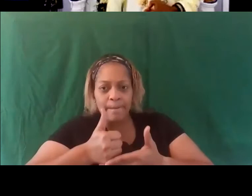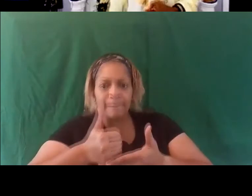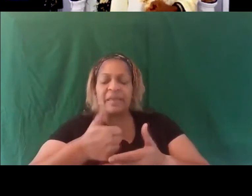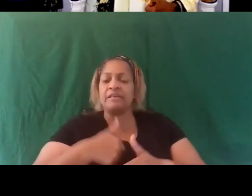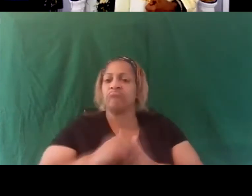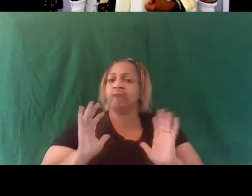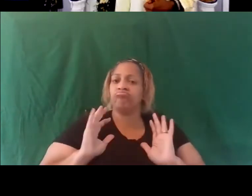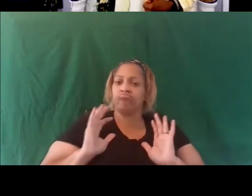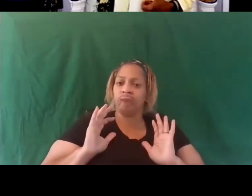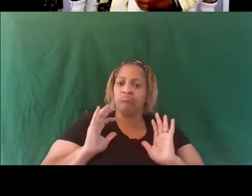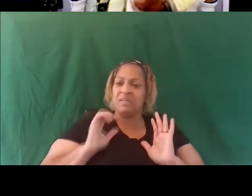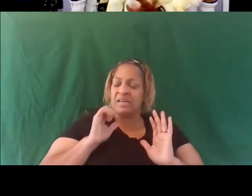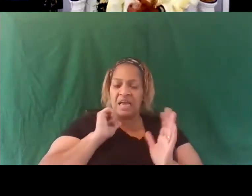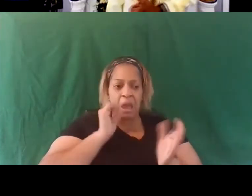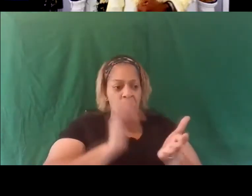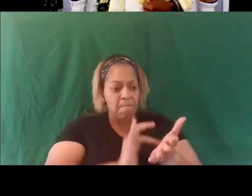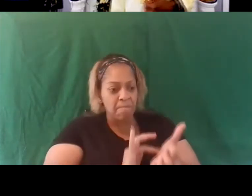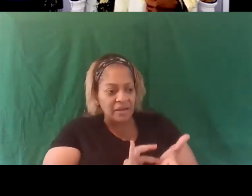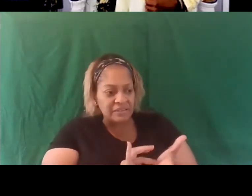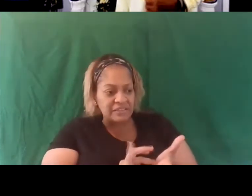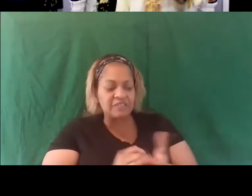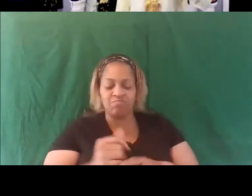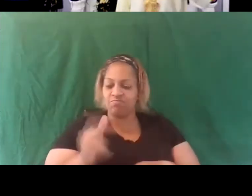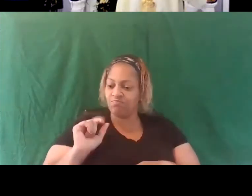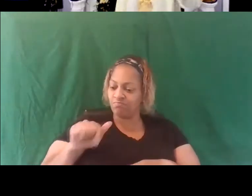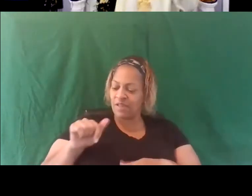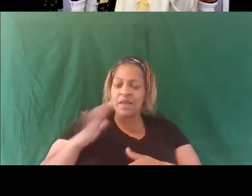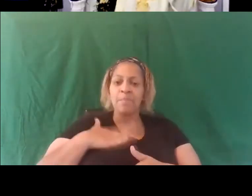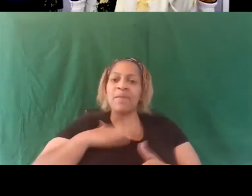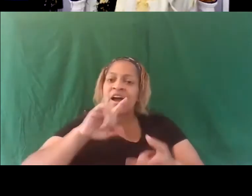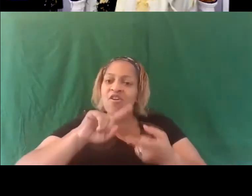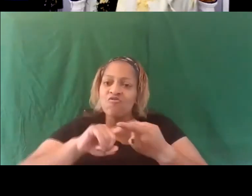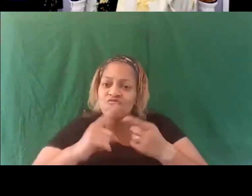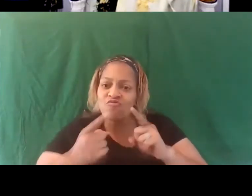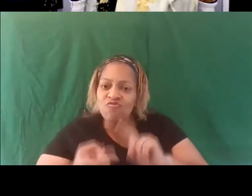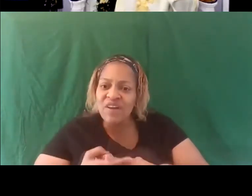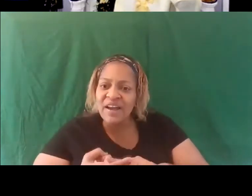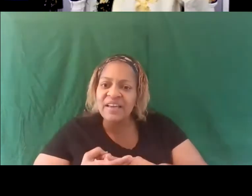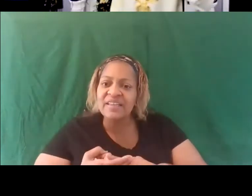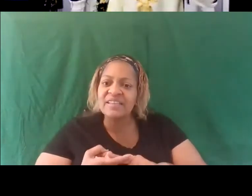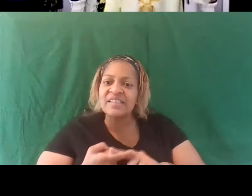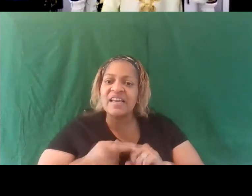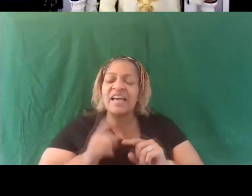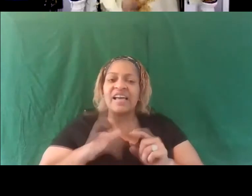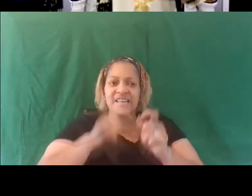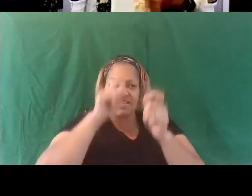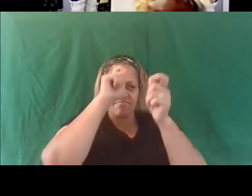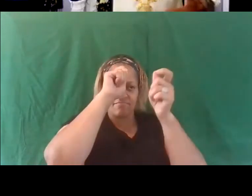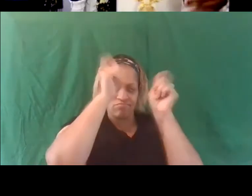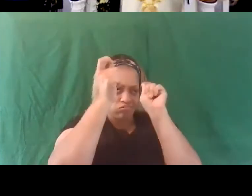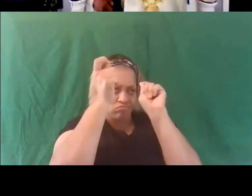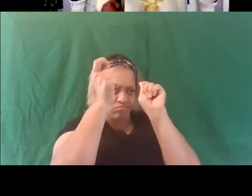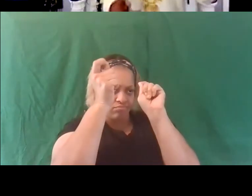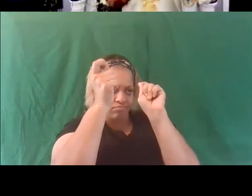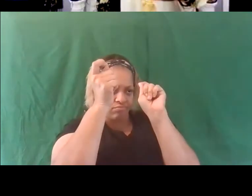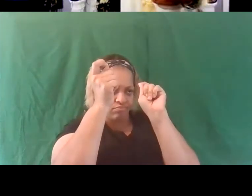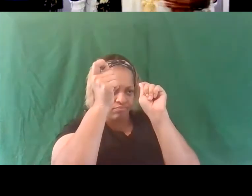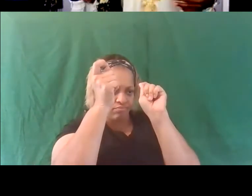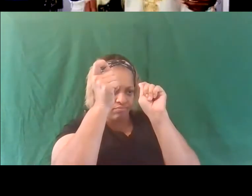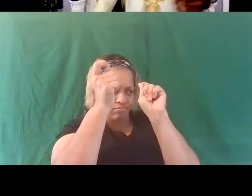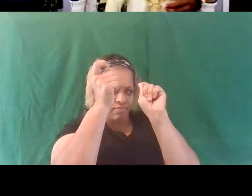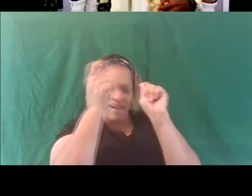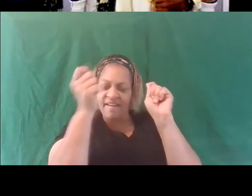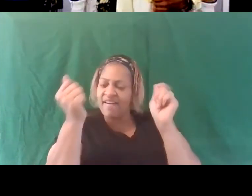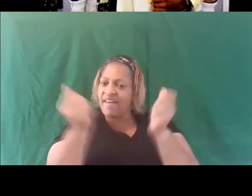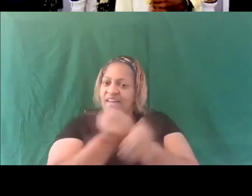me. It is a friend. And when she shifts her perception, things in her body, the environment